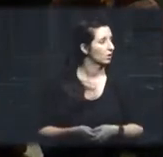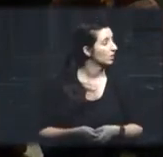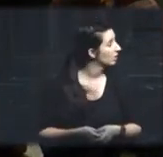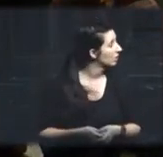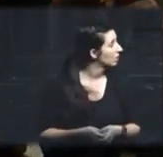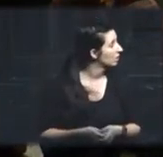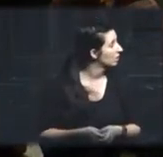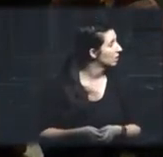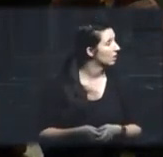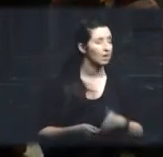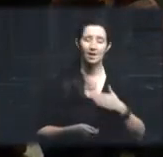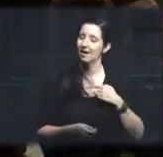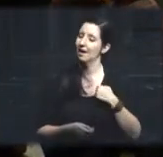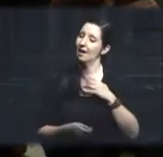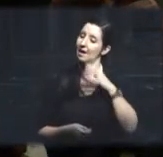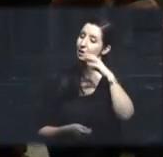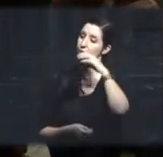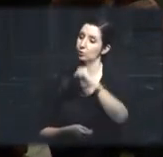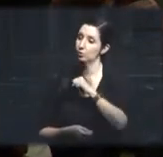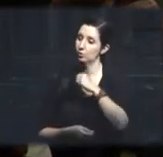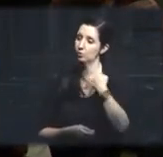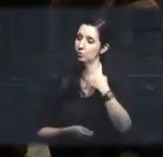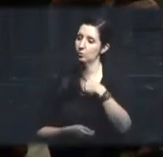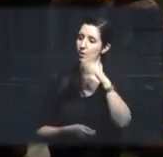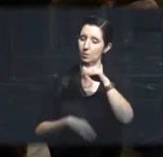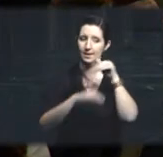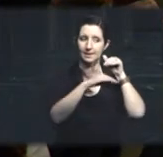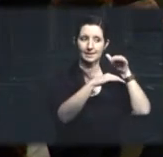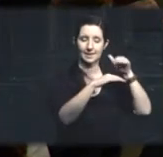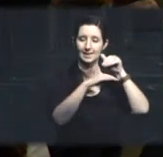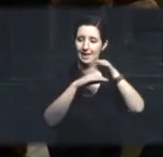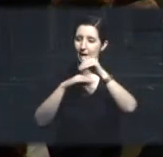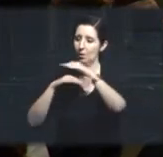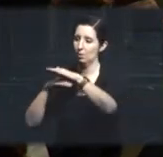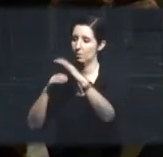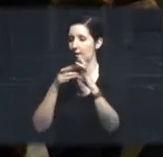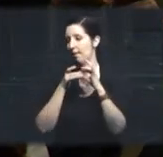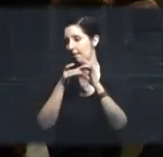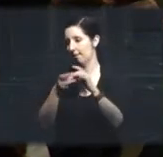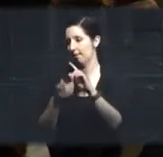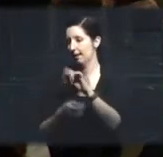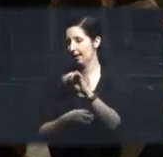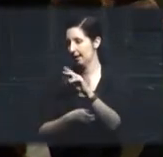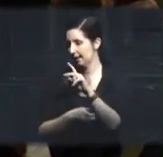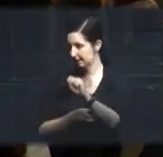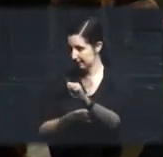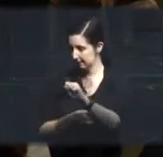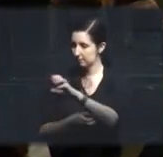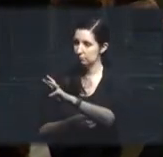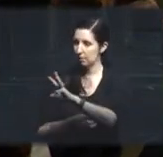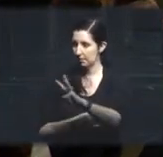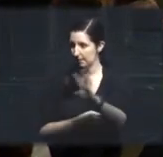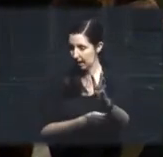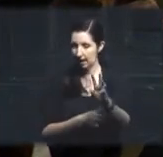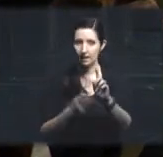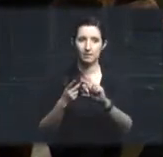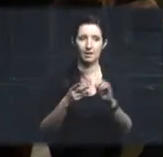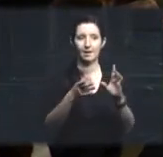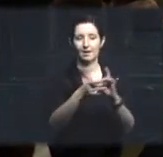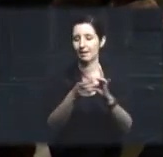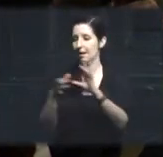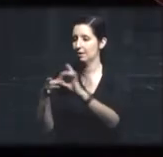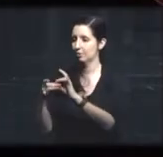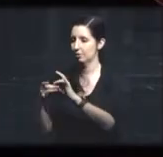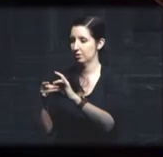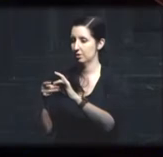my assumption is that we will send out some links and connections as school starts to get students plugged